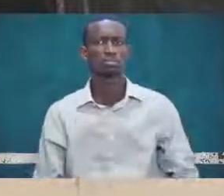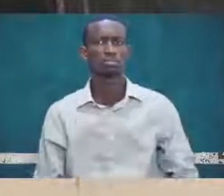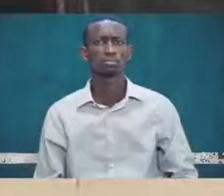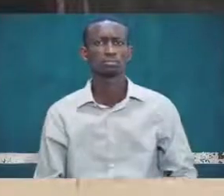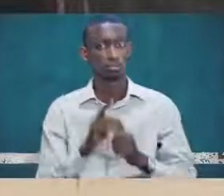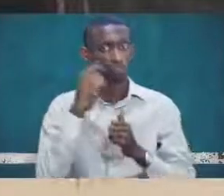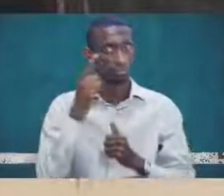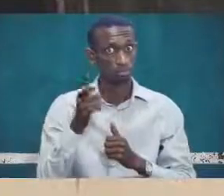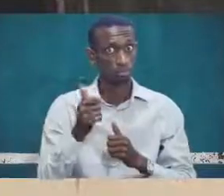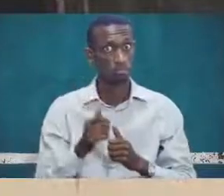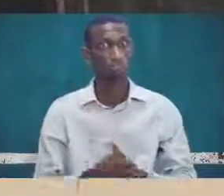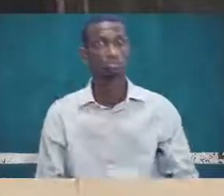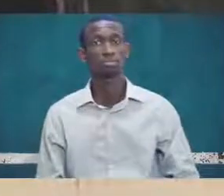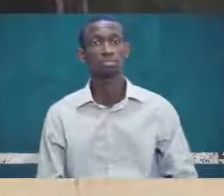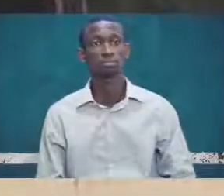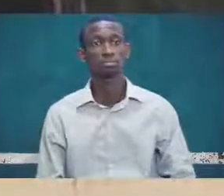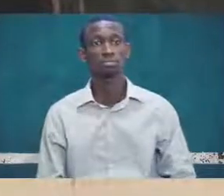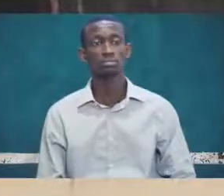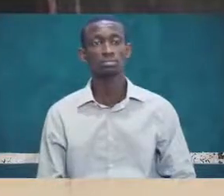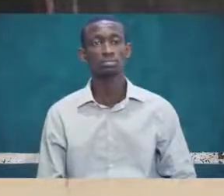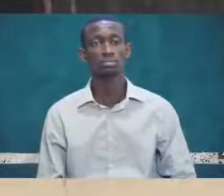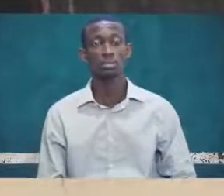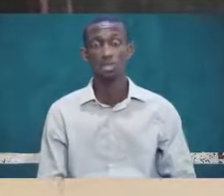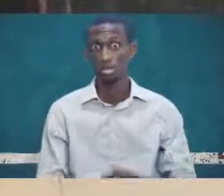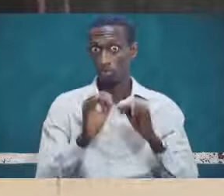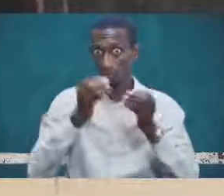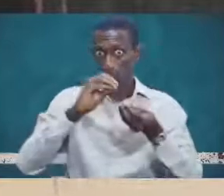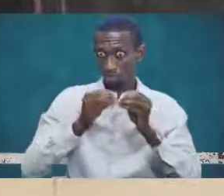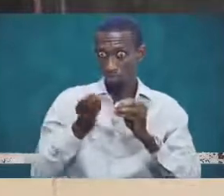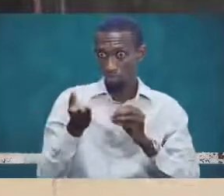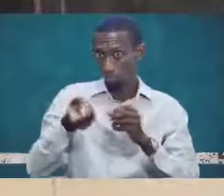you see, another amount